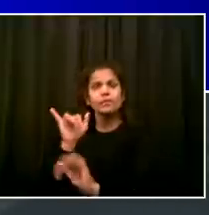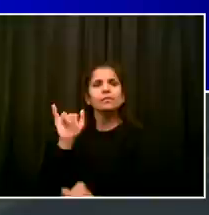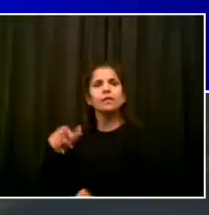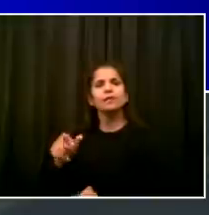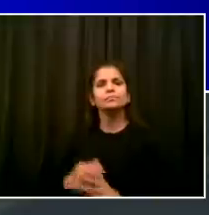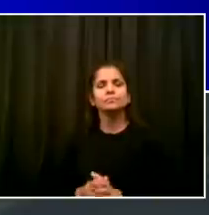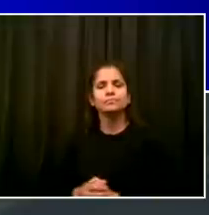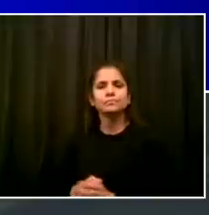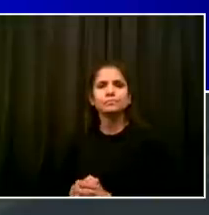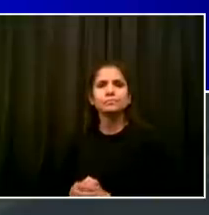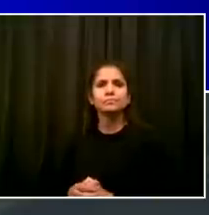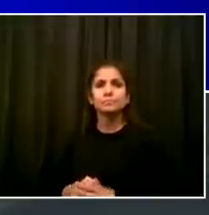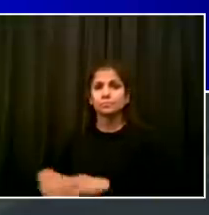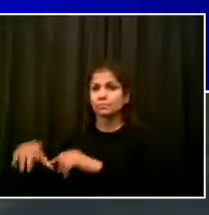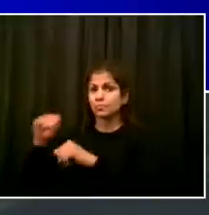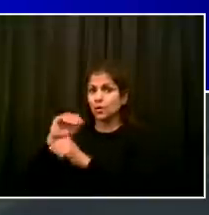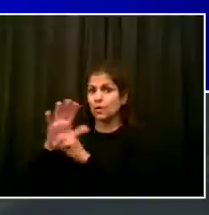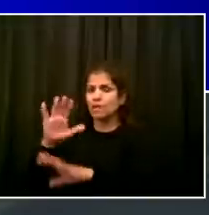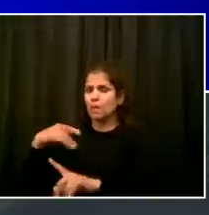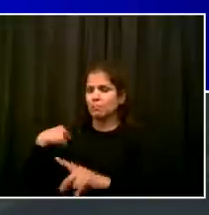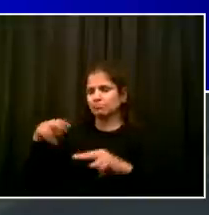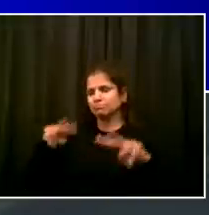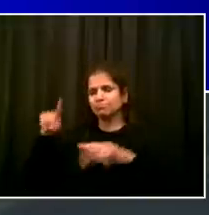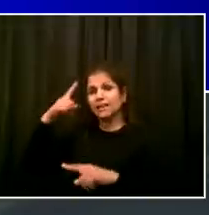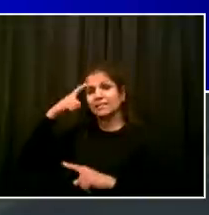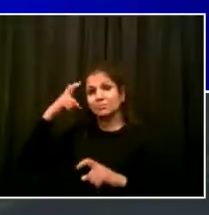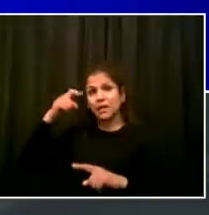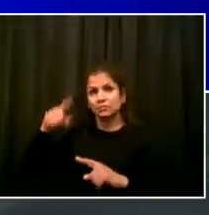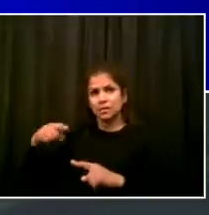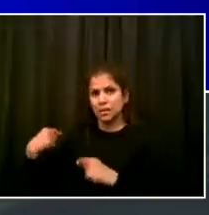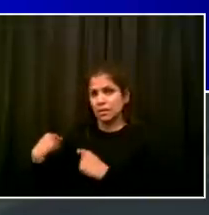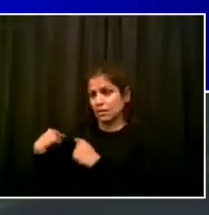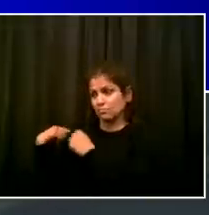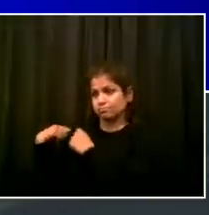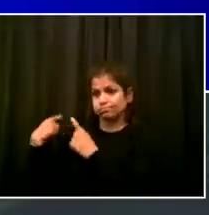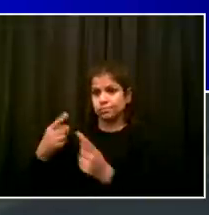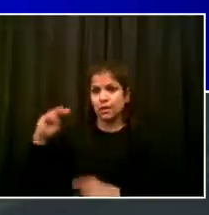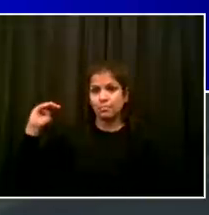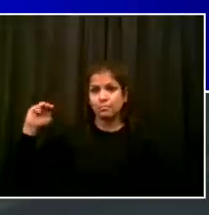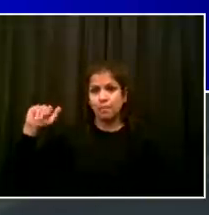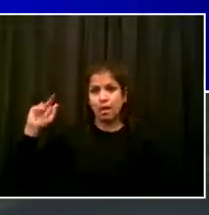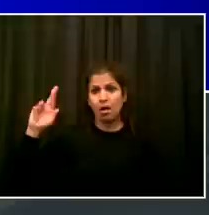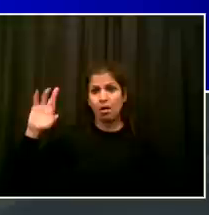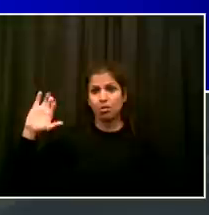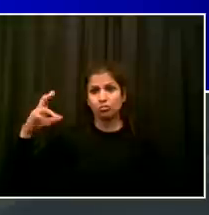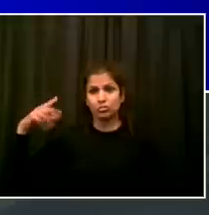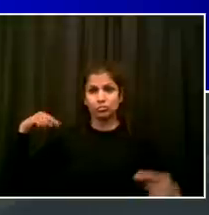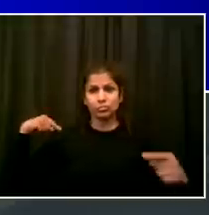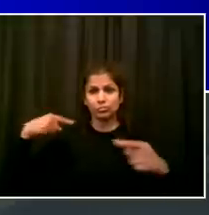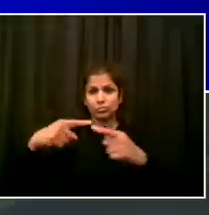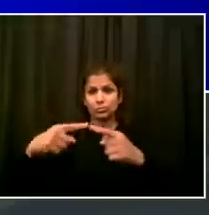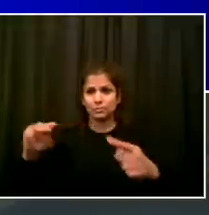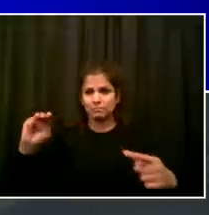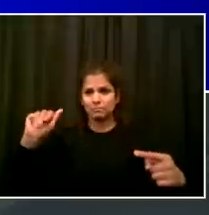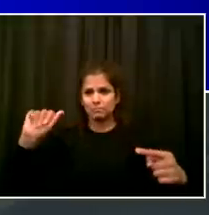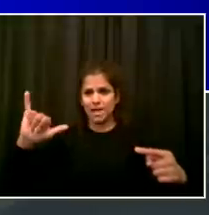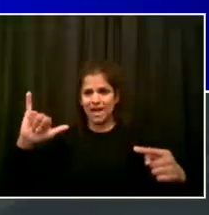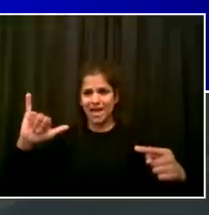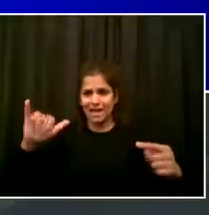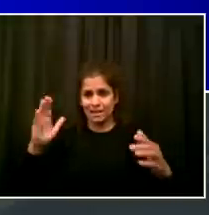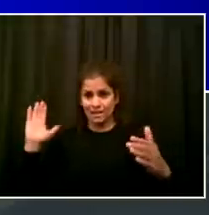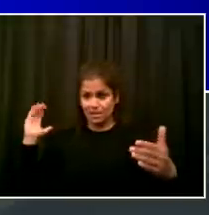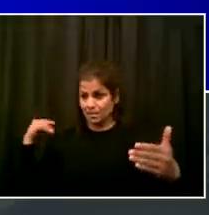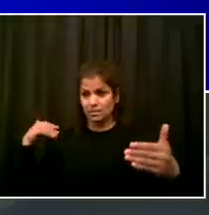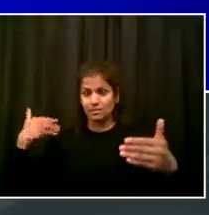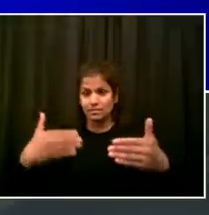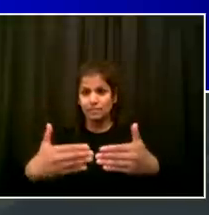fewer patients with COVID, but you will see other patients start to come in with non-COVID problems because more and more our ICUs will start to